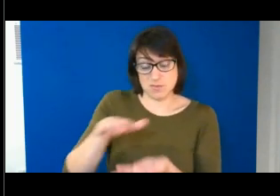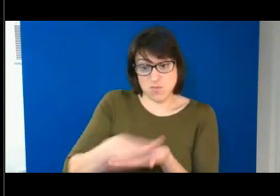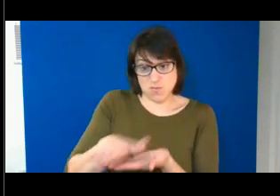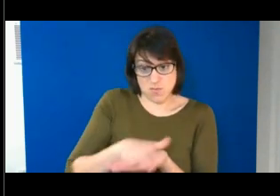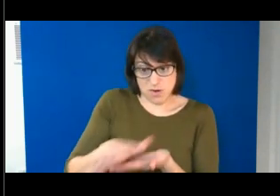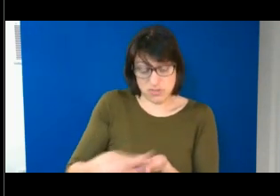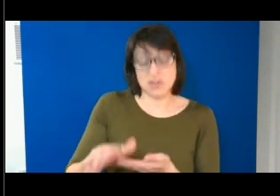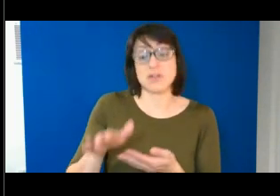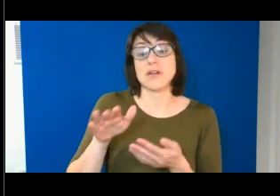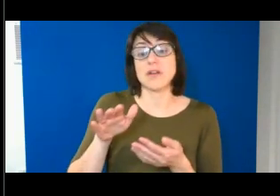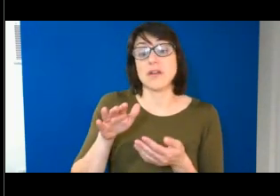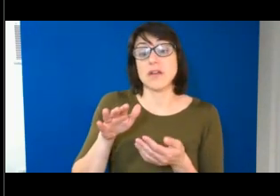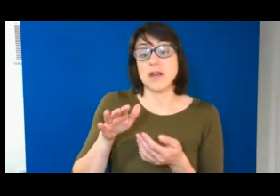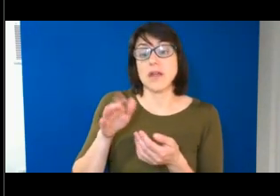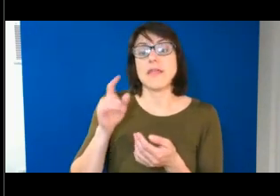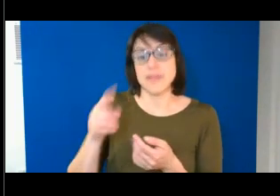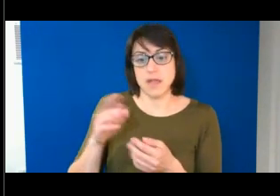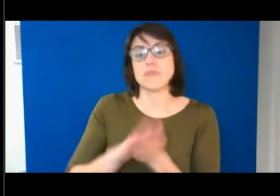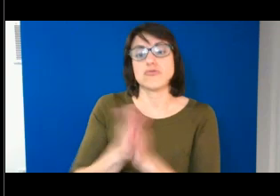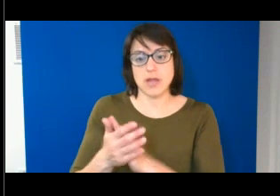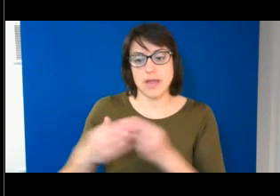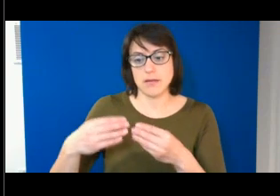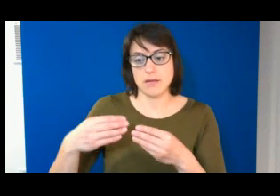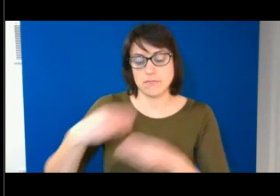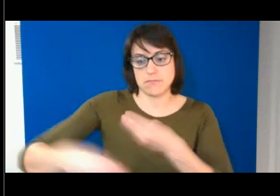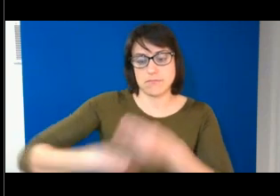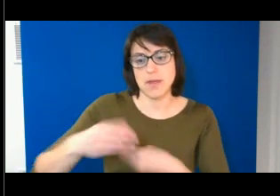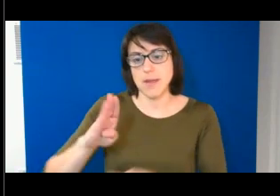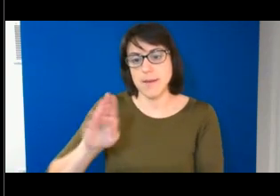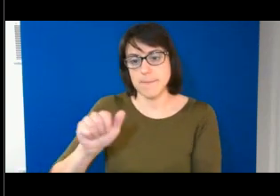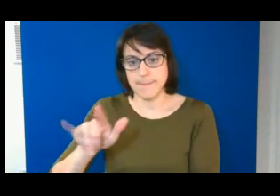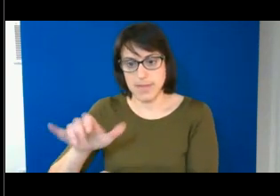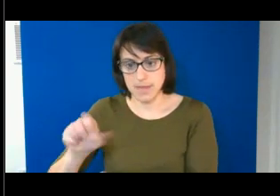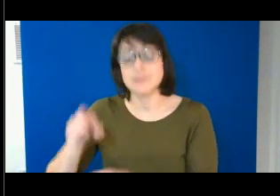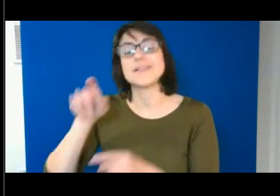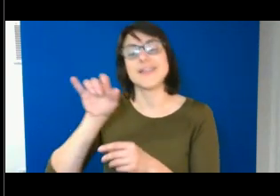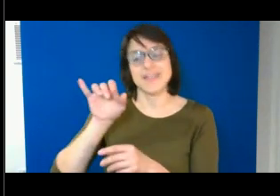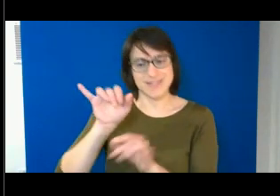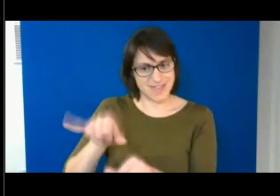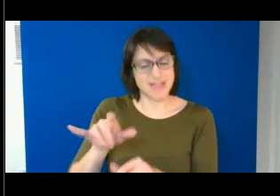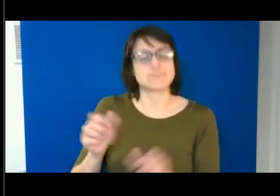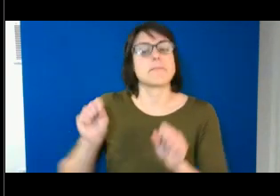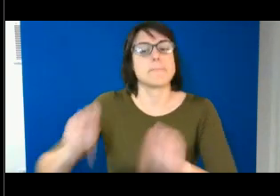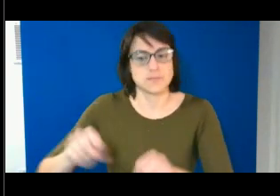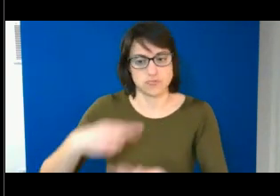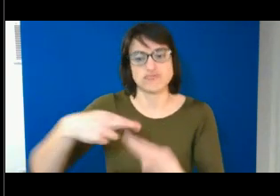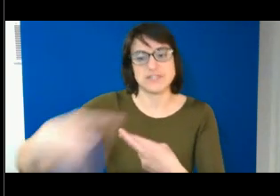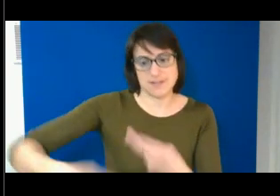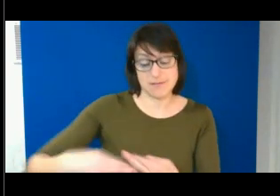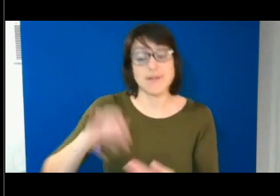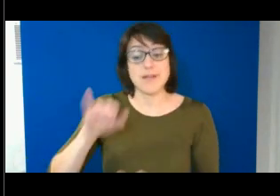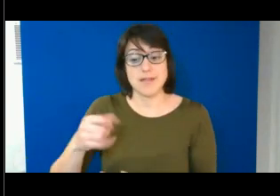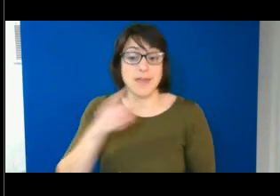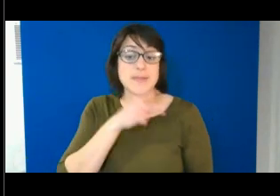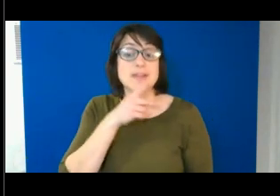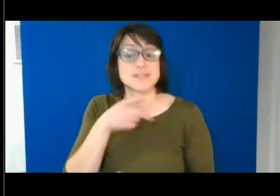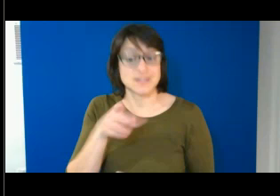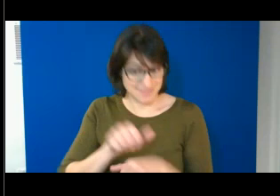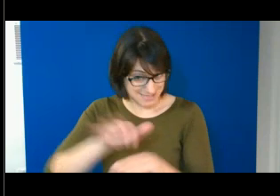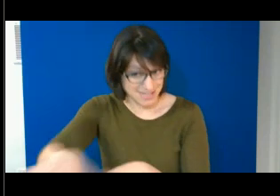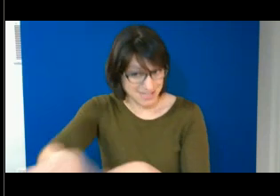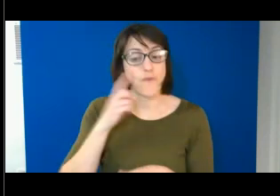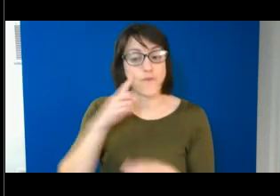line bales it, and then that is now a candidate for recycling. And this plastic is getting sent out for recycling outside